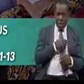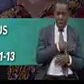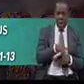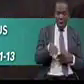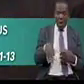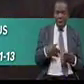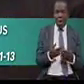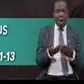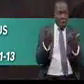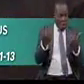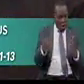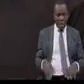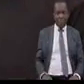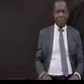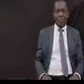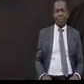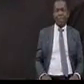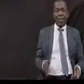Say that with me.